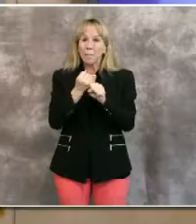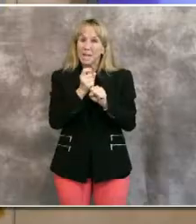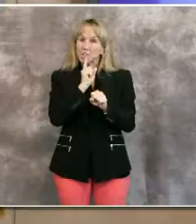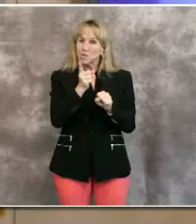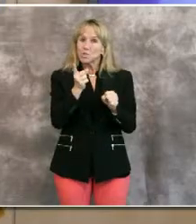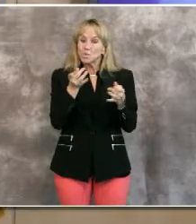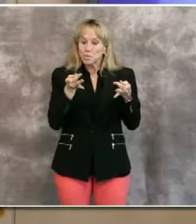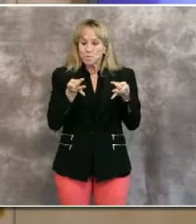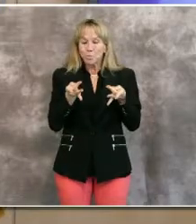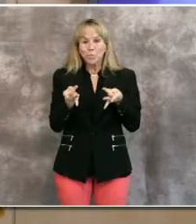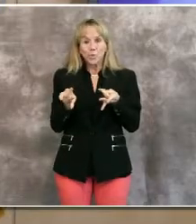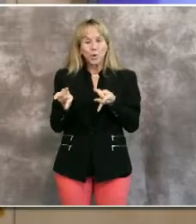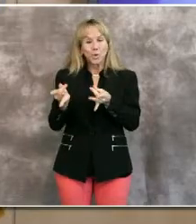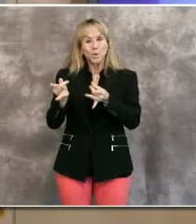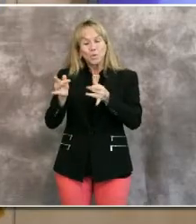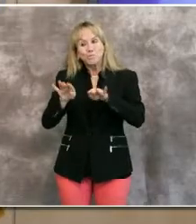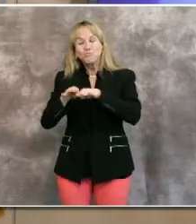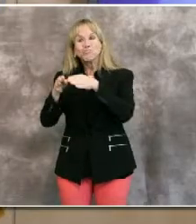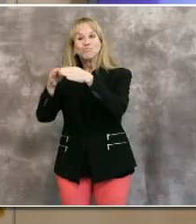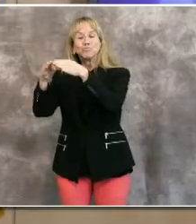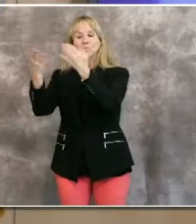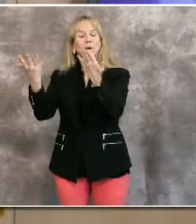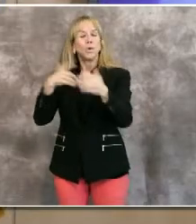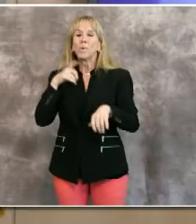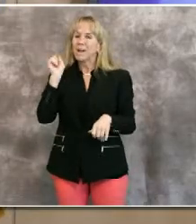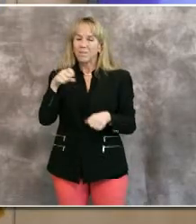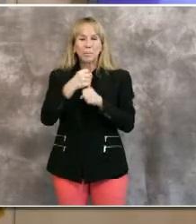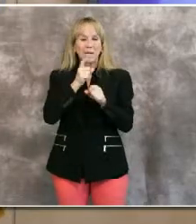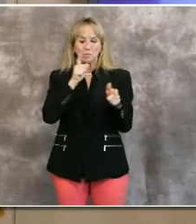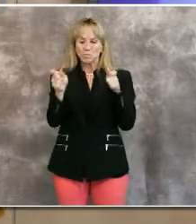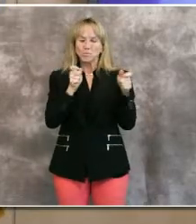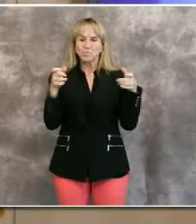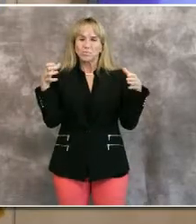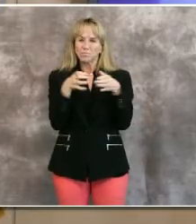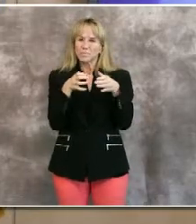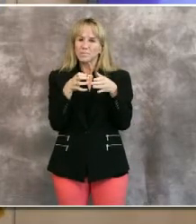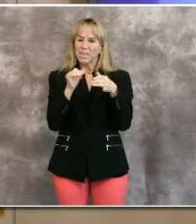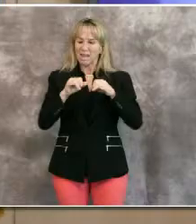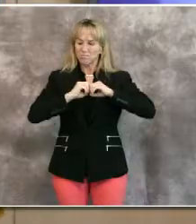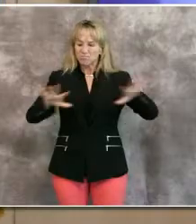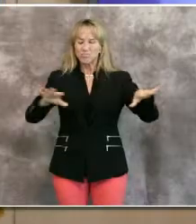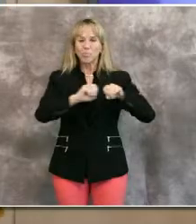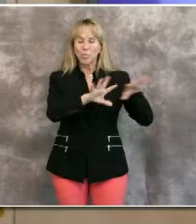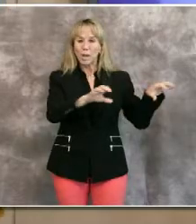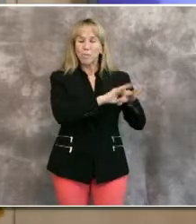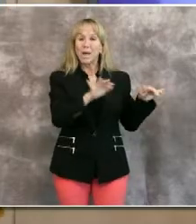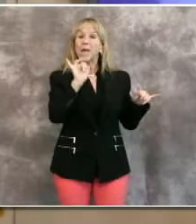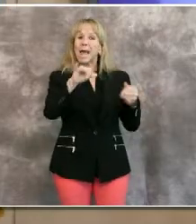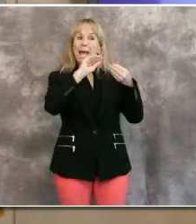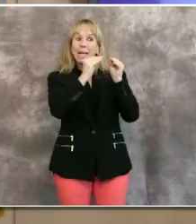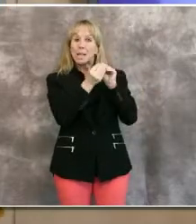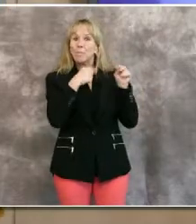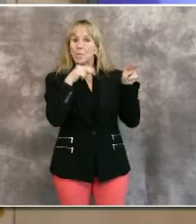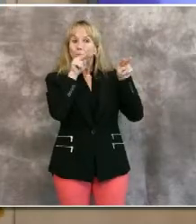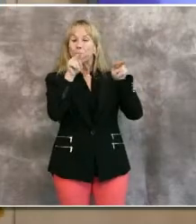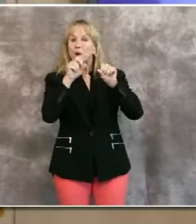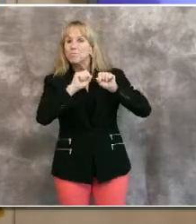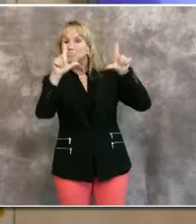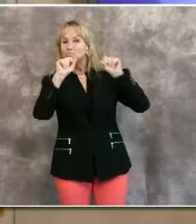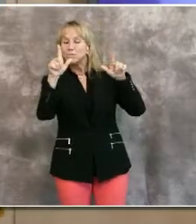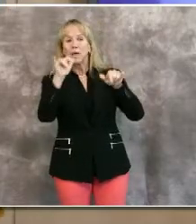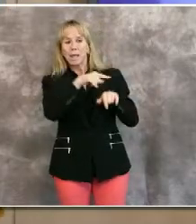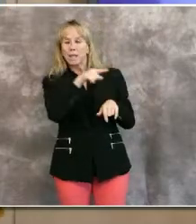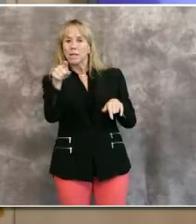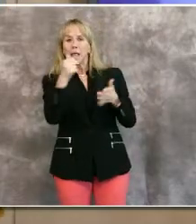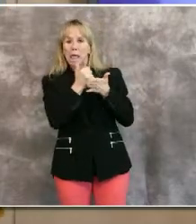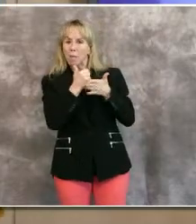steady recovery is to manage and contain our spreads. And we have these metrics in place to give us early warnings on potential concerning areas